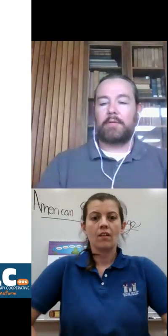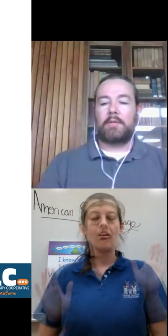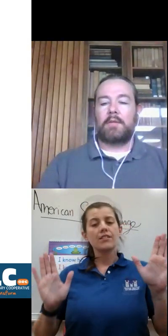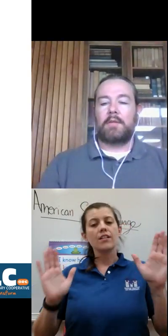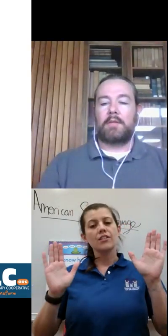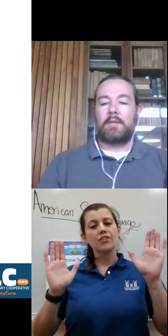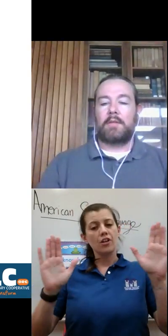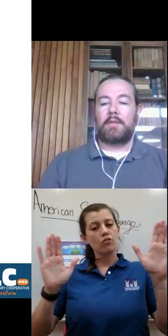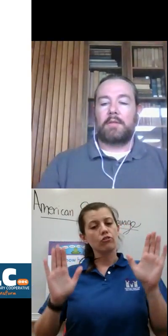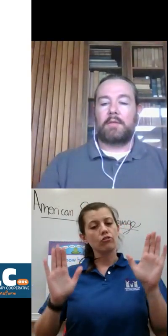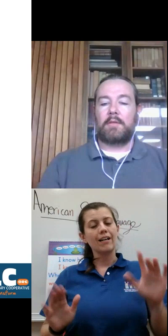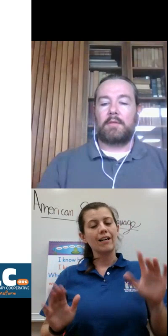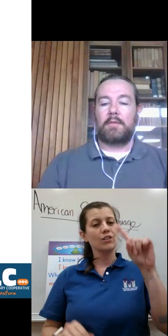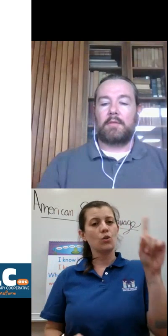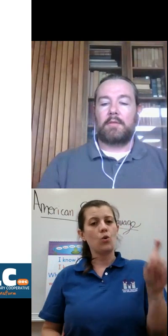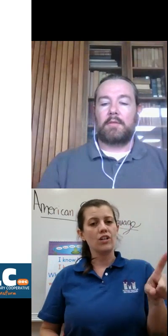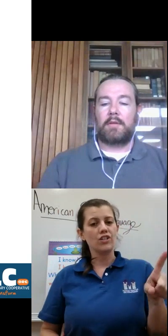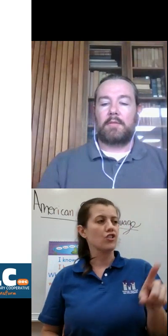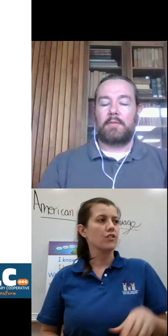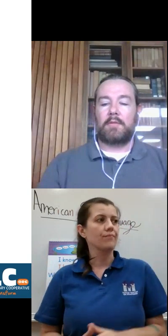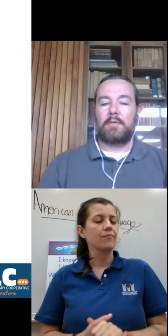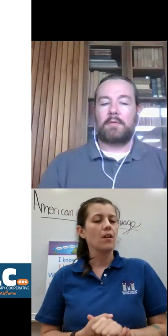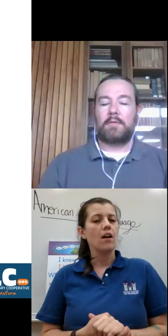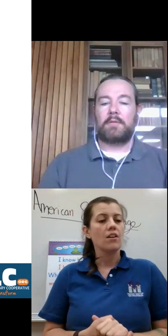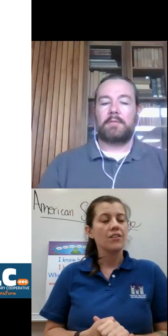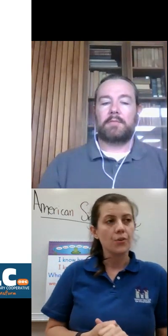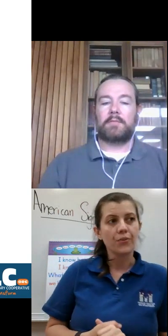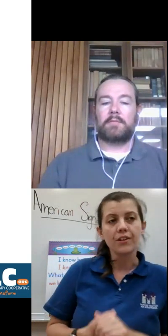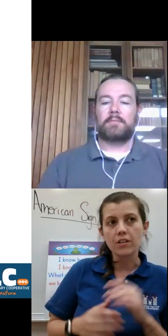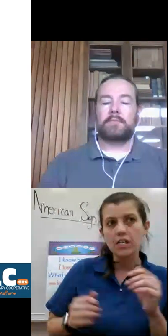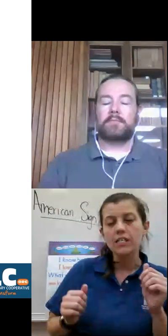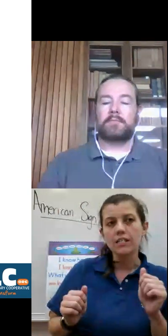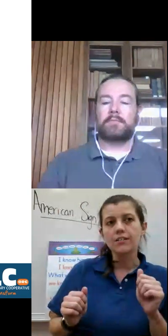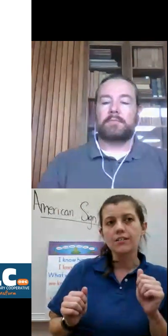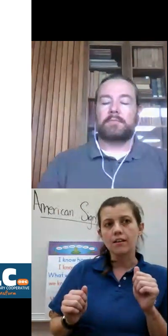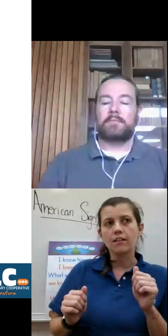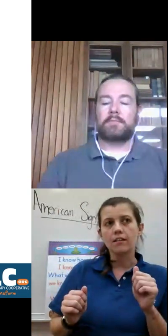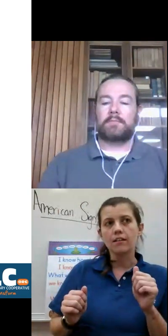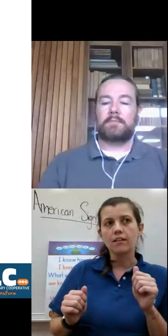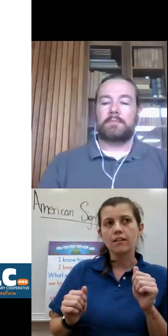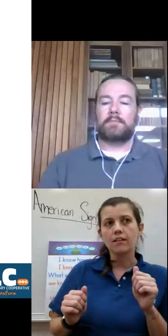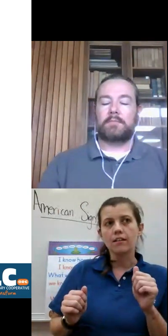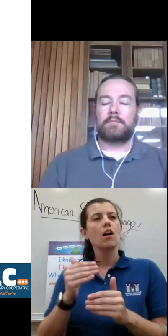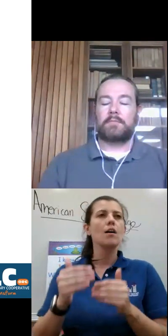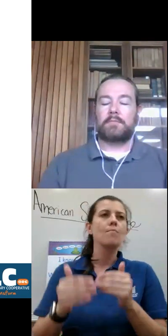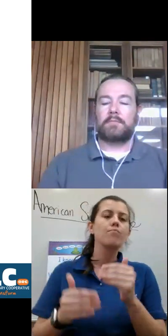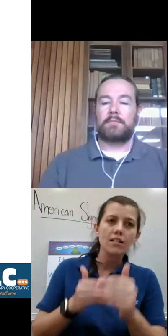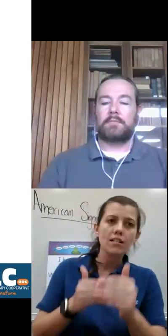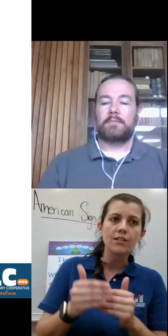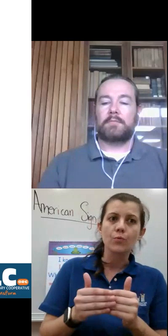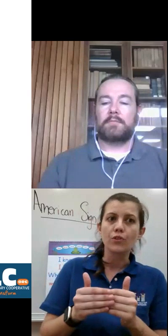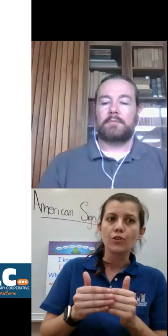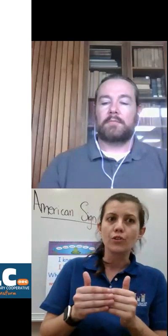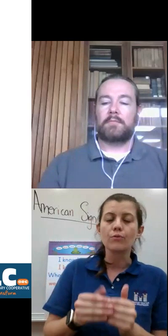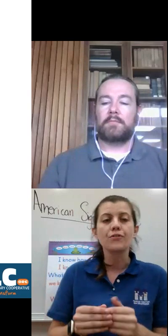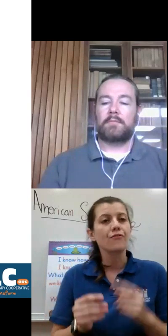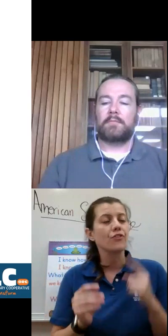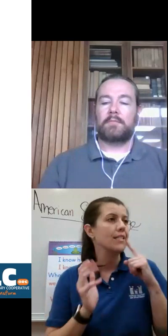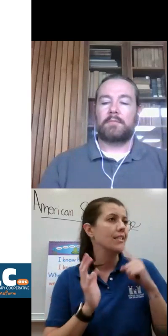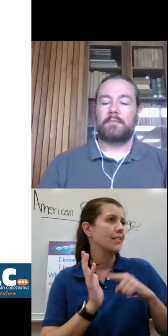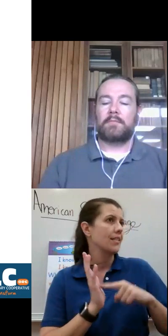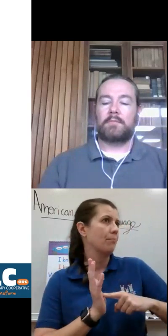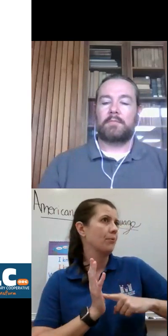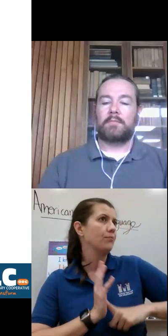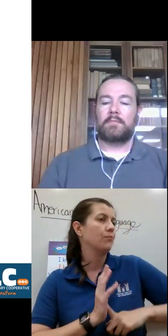way? That's actually a great question. So there is a process we